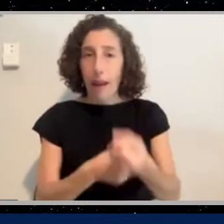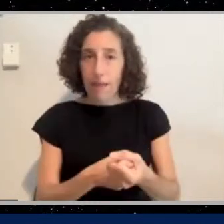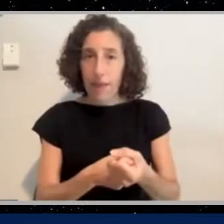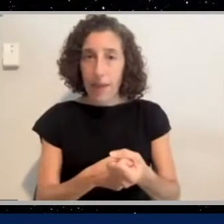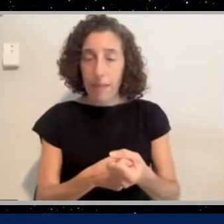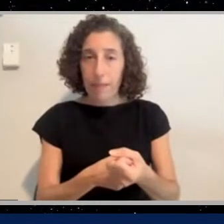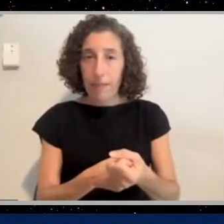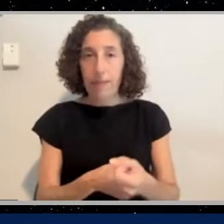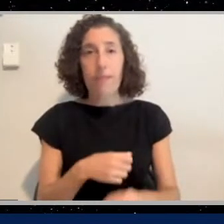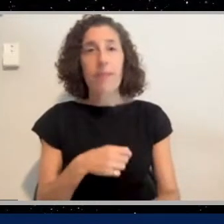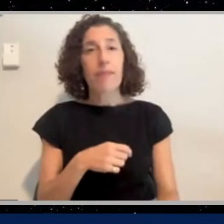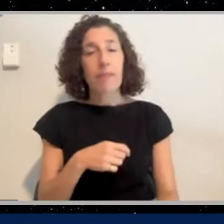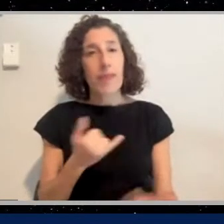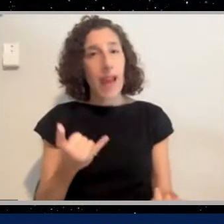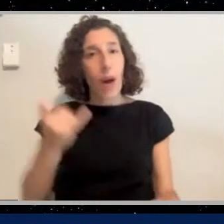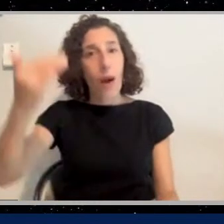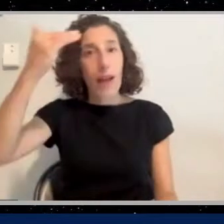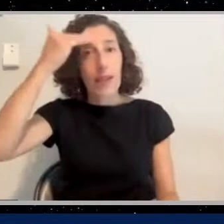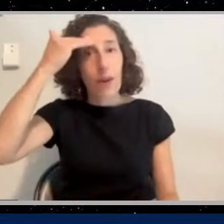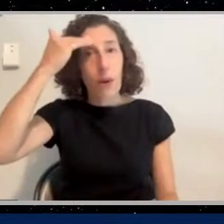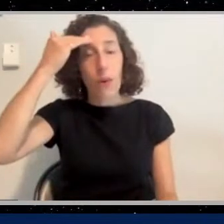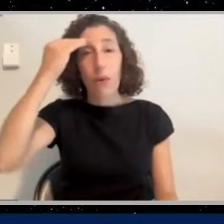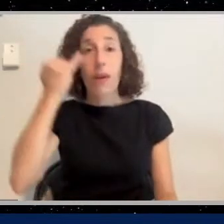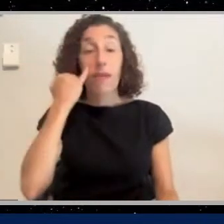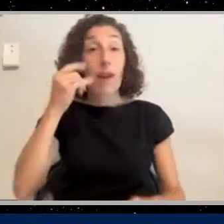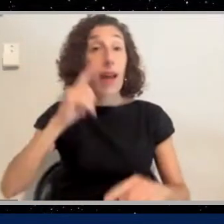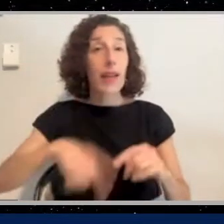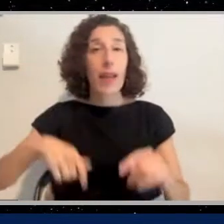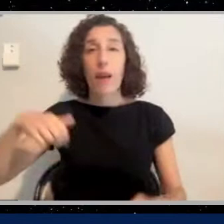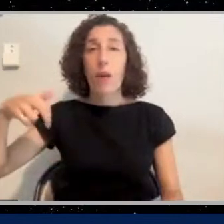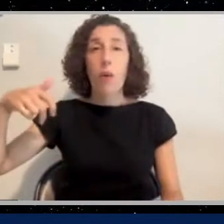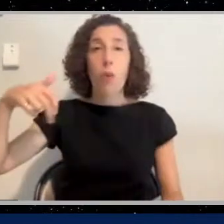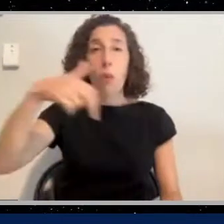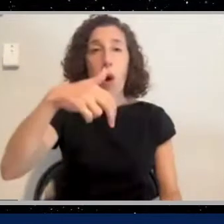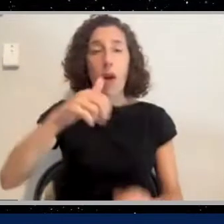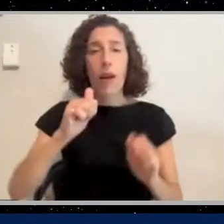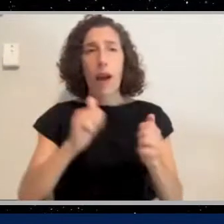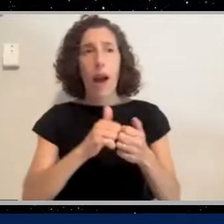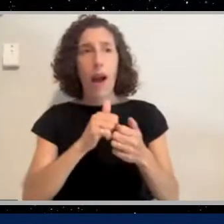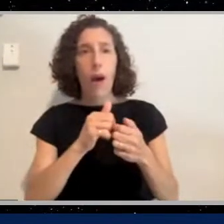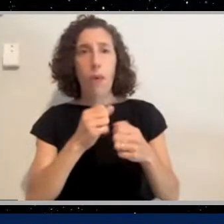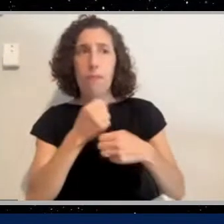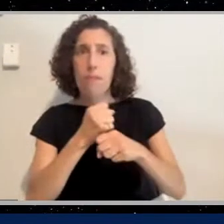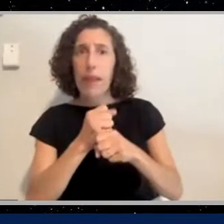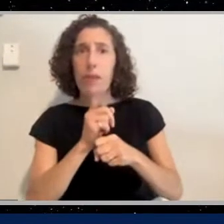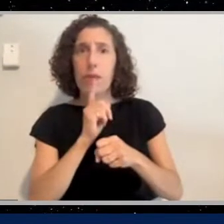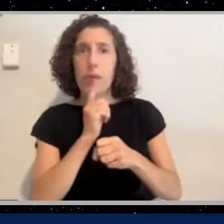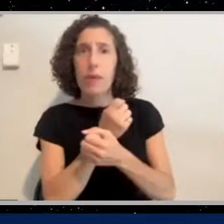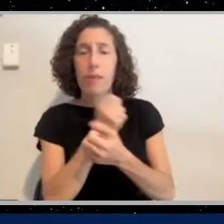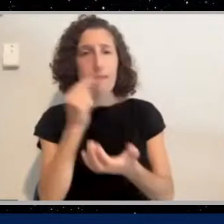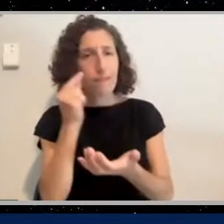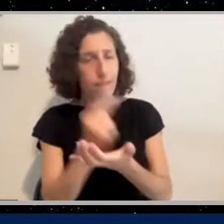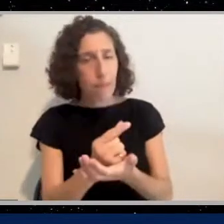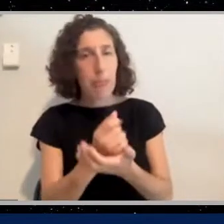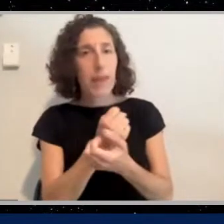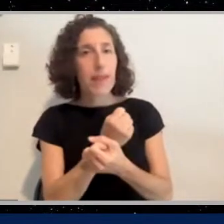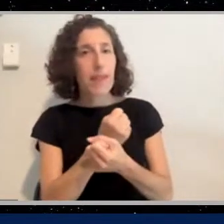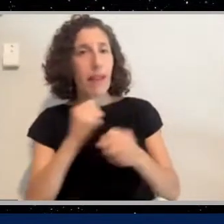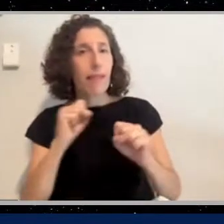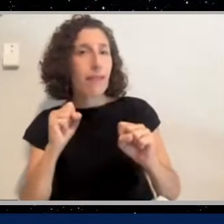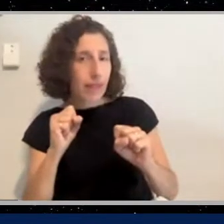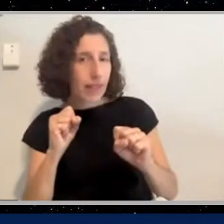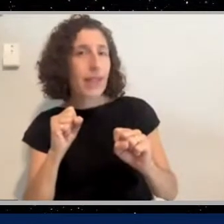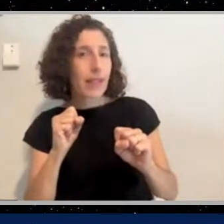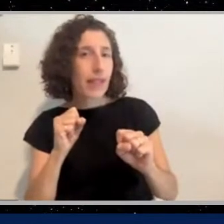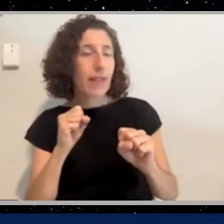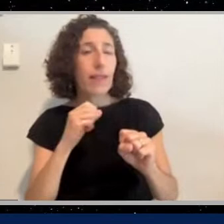who can't walk, was how am I going to do this safely? And that was part of the discussion process as well. Not just what are we going to do on the flight,